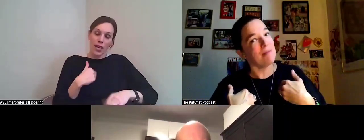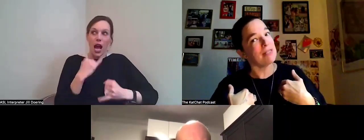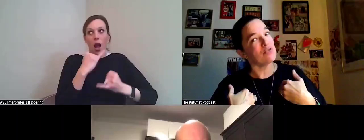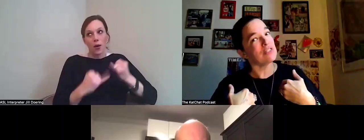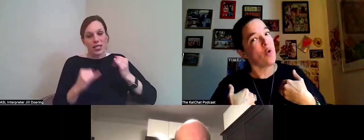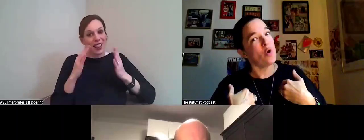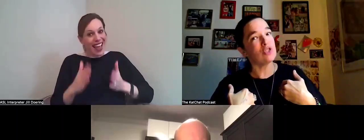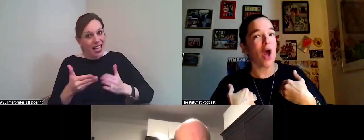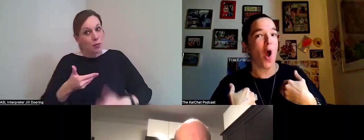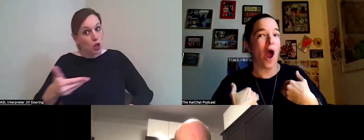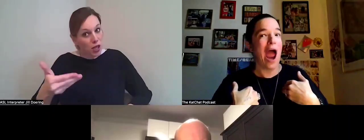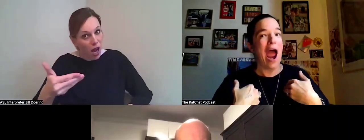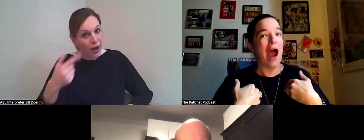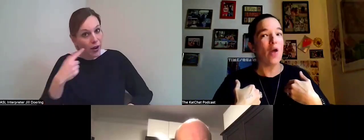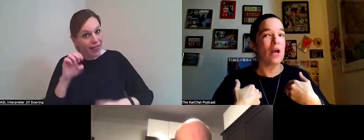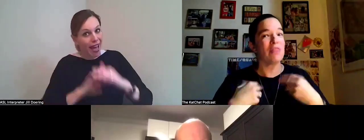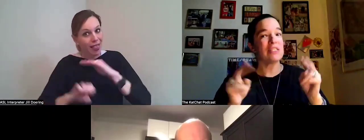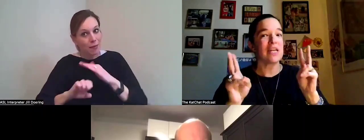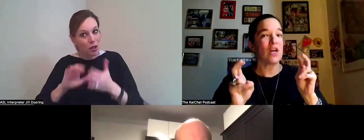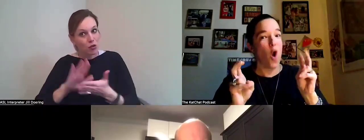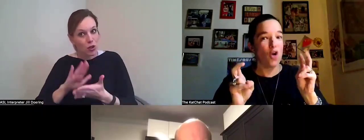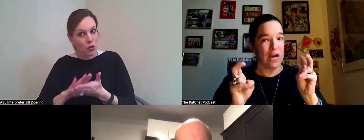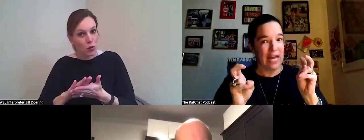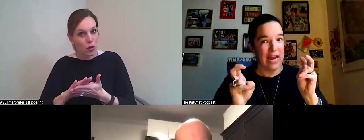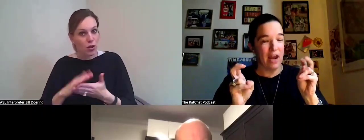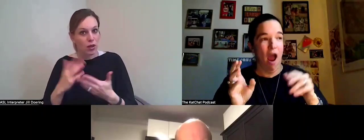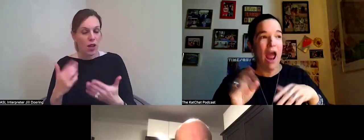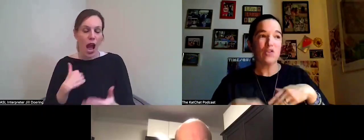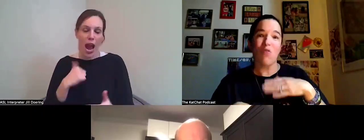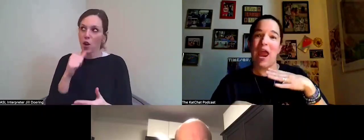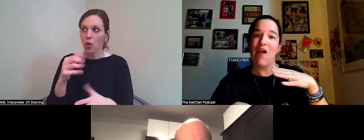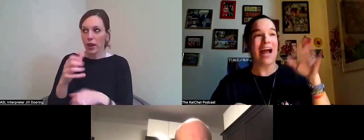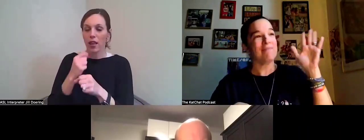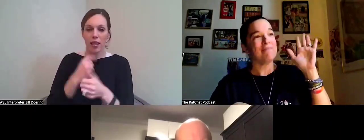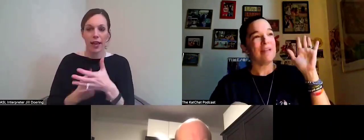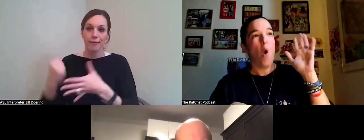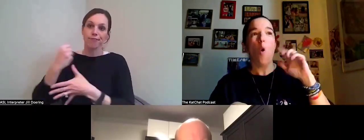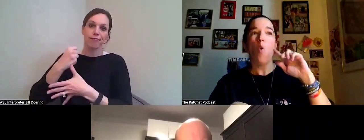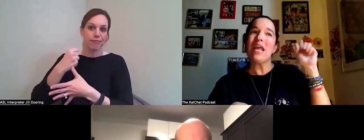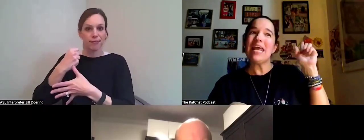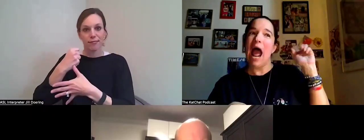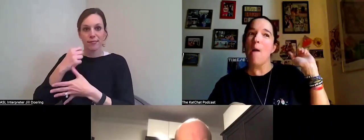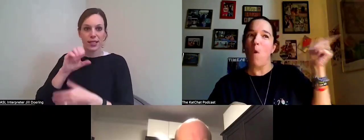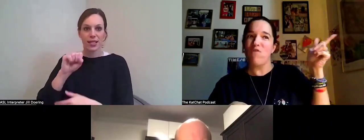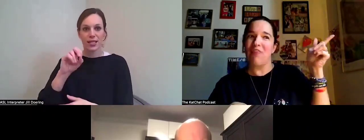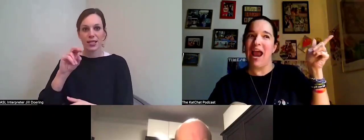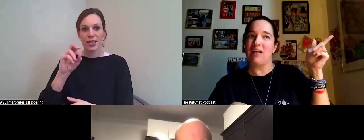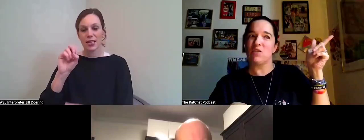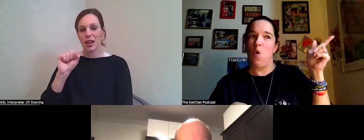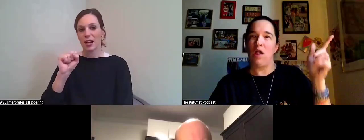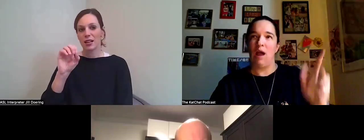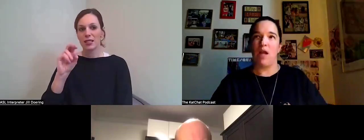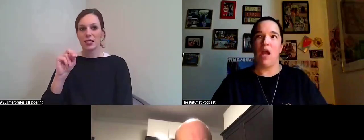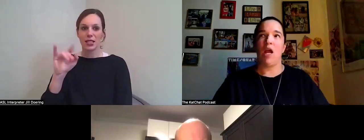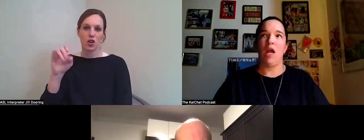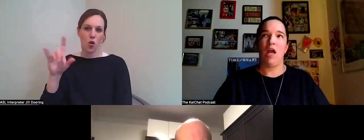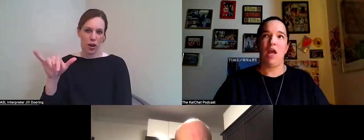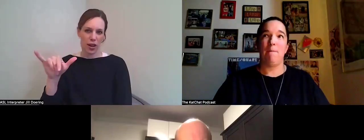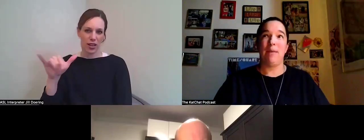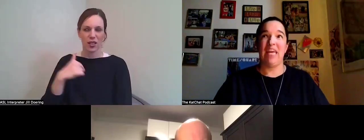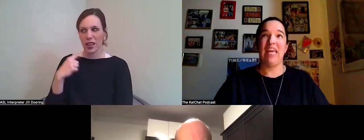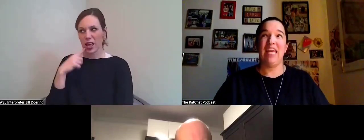at the elementary school, so I look at the seniority. So they like, we need help over at the high school. I'm